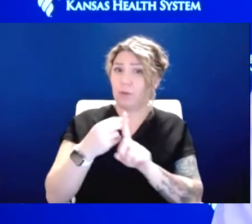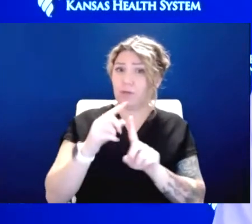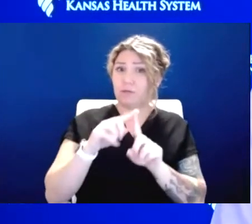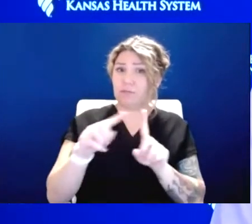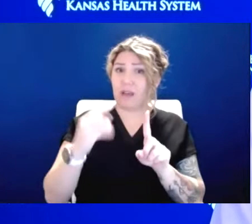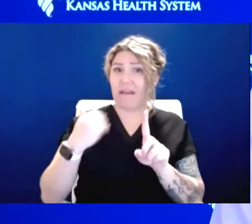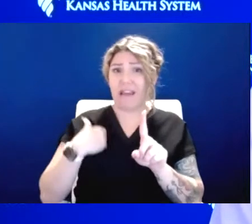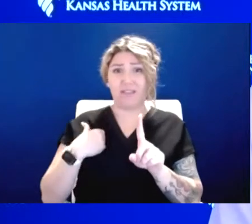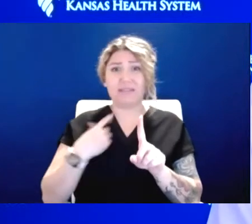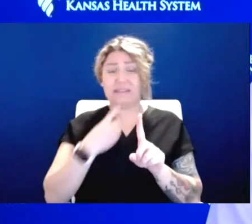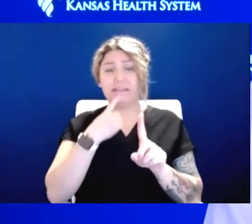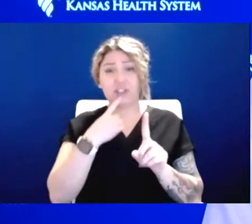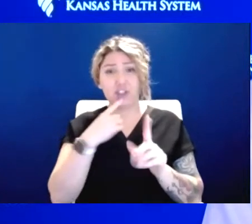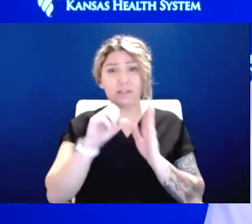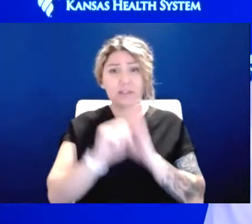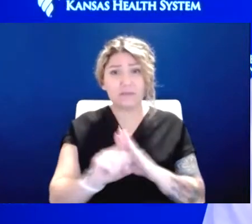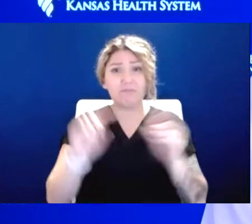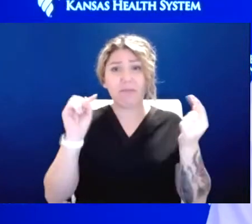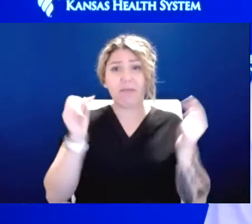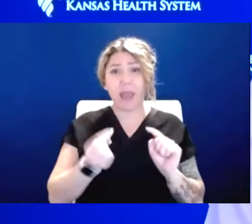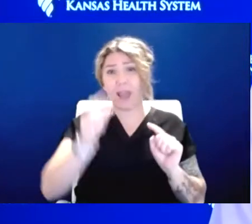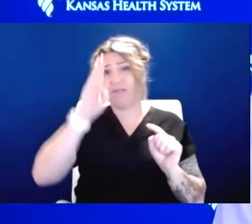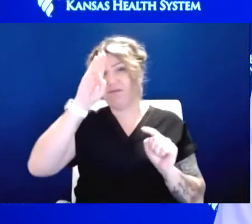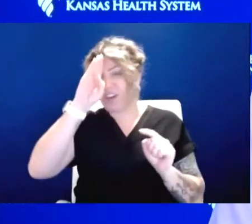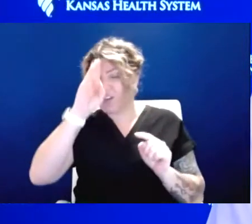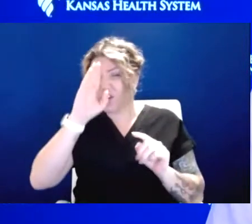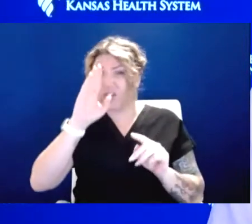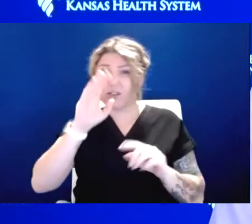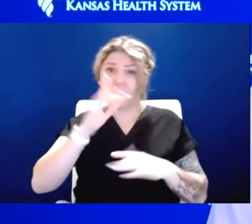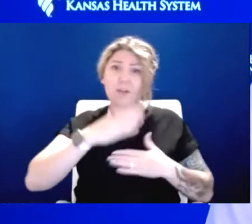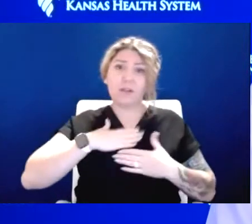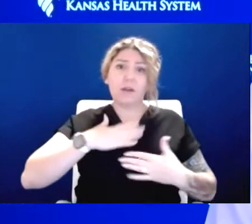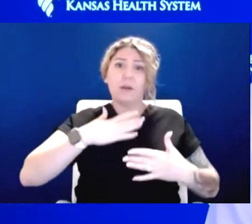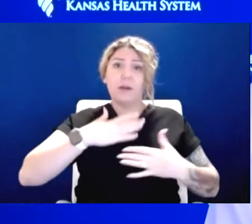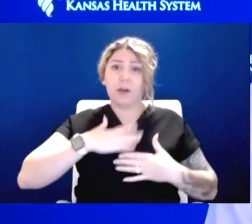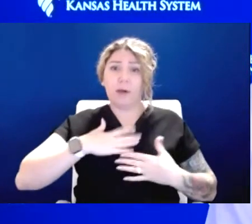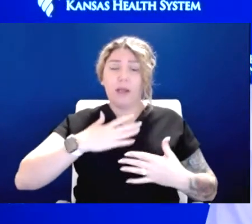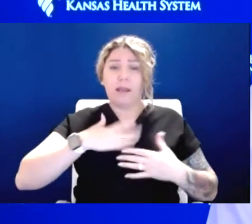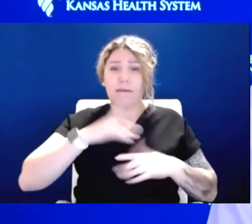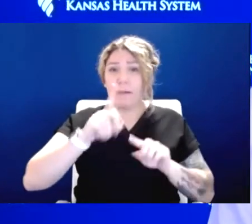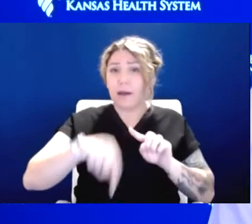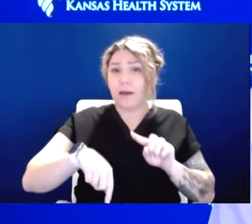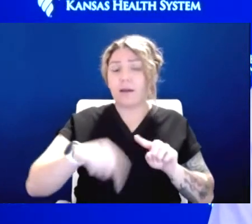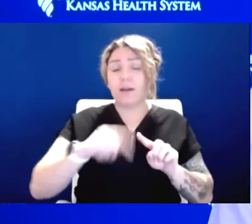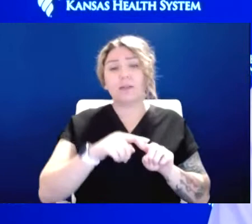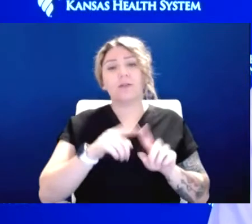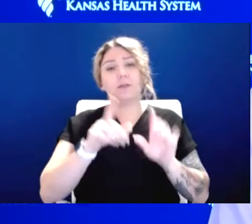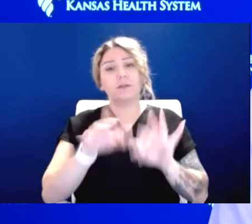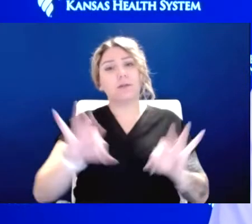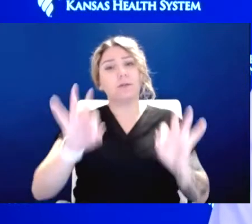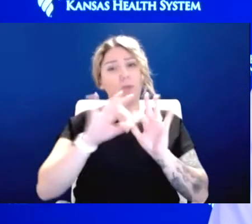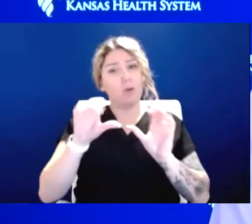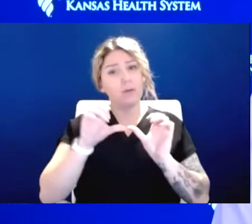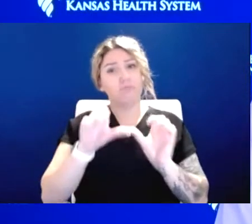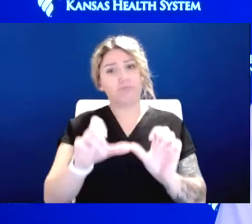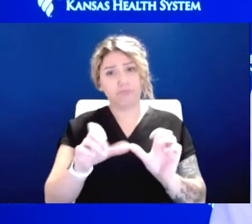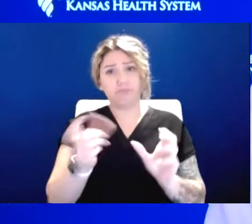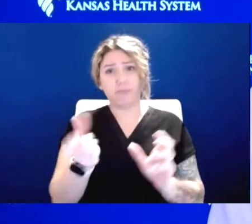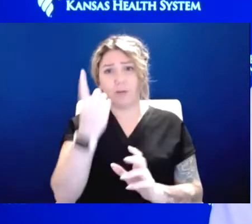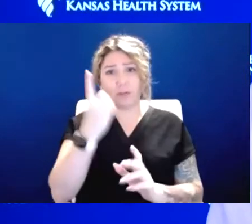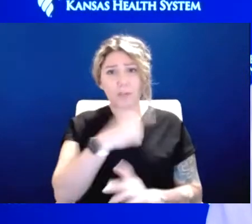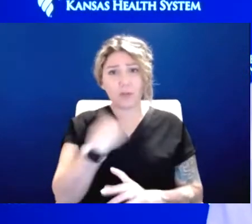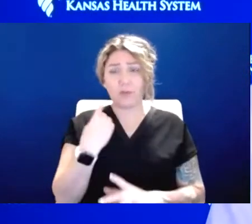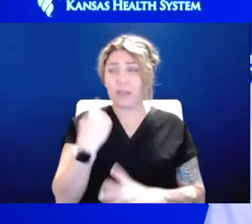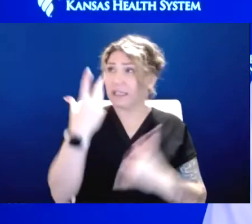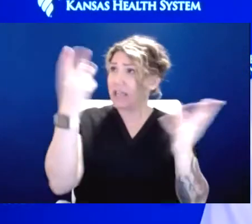symptoms with pain, fevers, shortness of breath. So it's important to continue to understand the risks when you go out into any particular area.